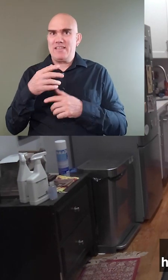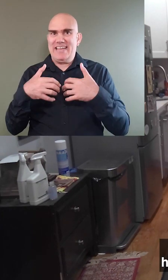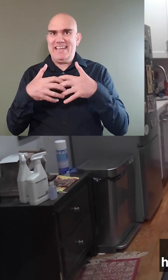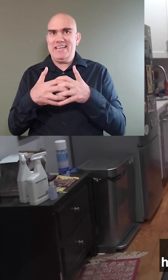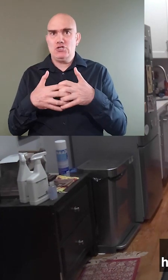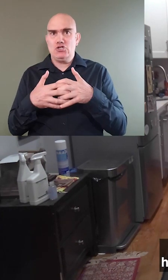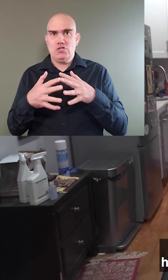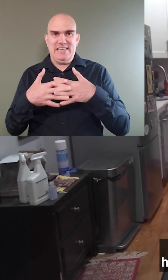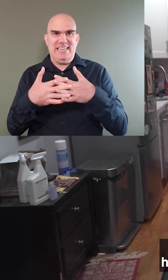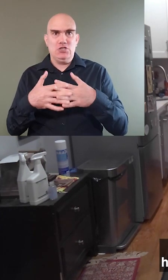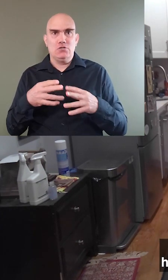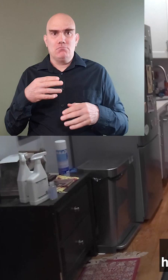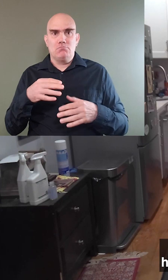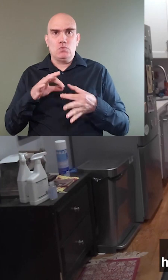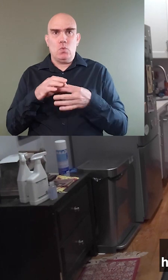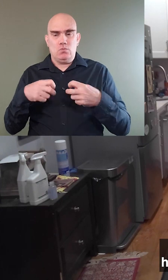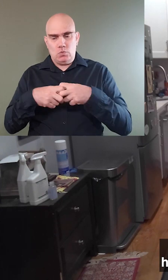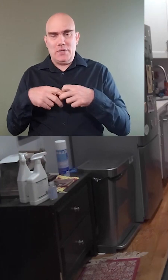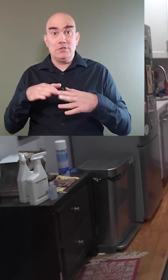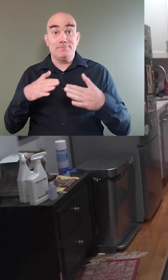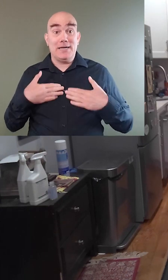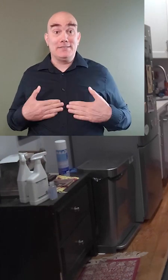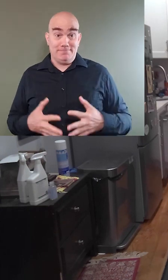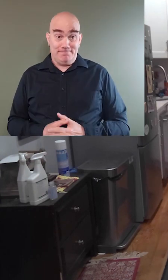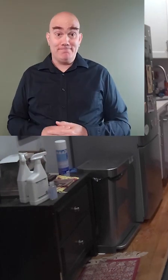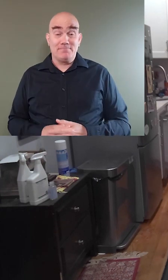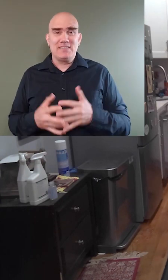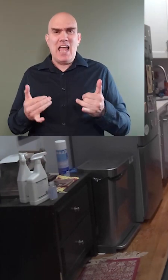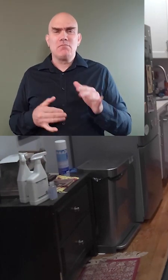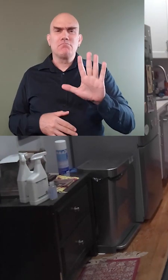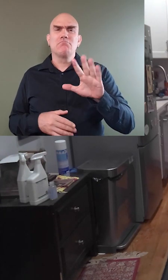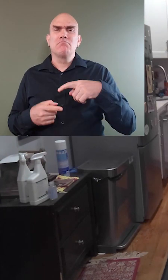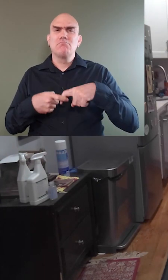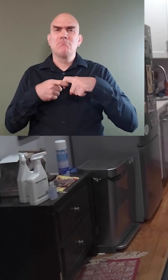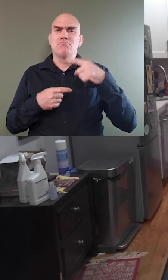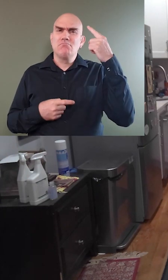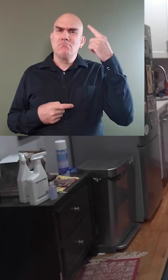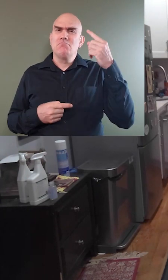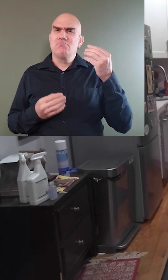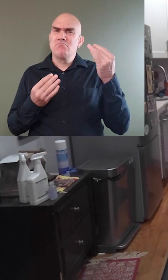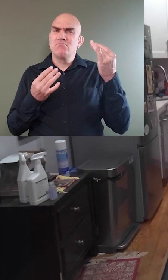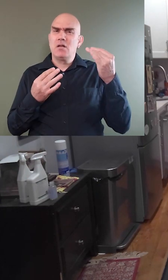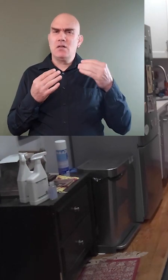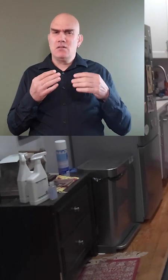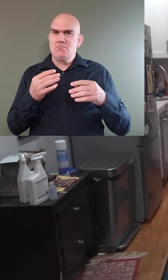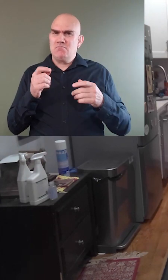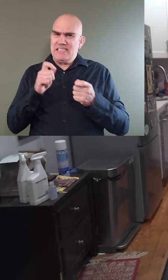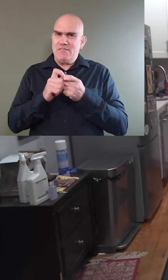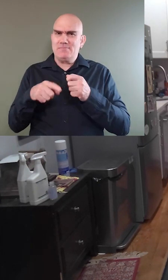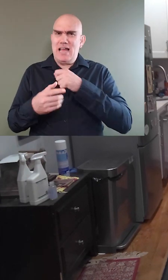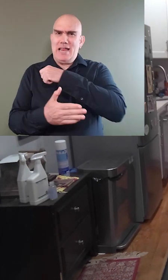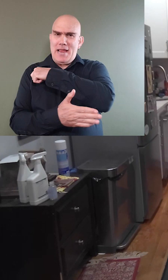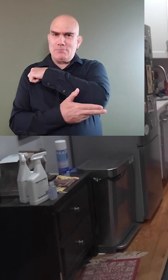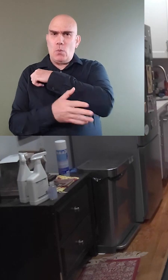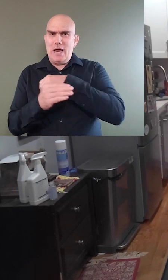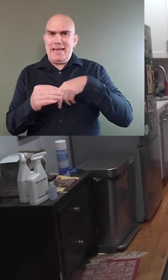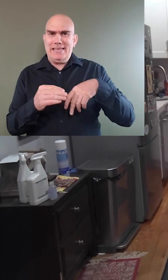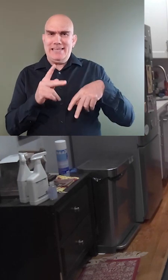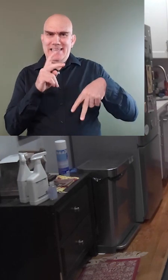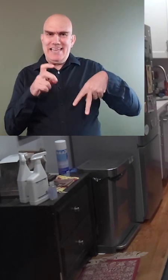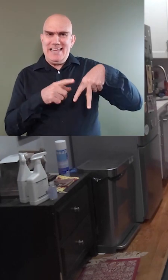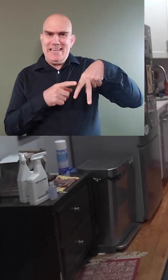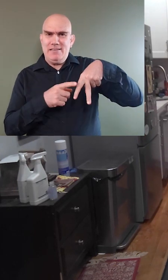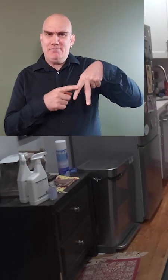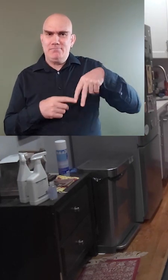hinge joints in our bodies. Let's take a minute and think in particular about elbow and